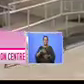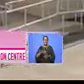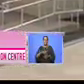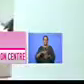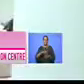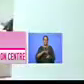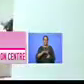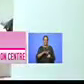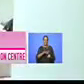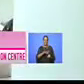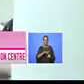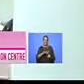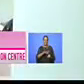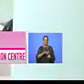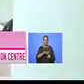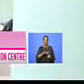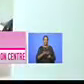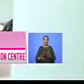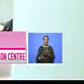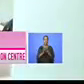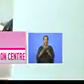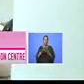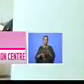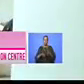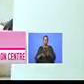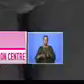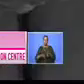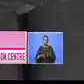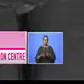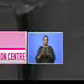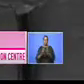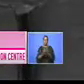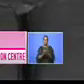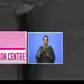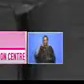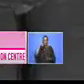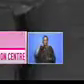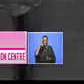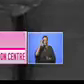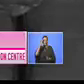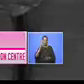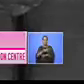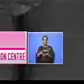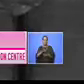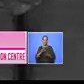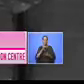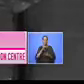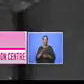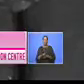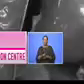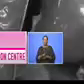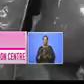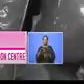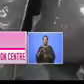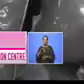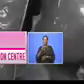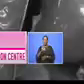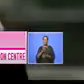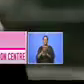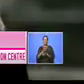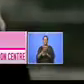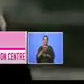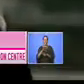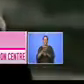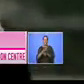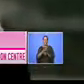Center who helps victims cope with varying mental disorders. While he sees his job as a labor of love, he's had to come to grips with a disturbing